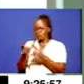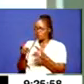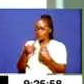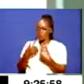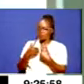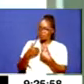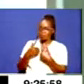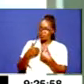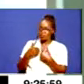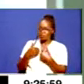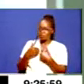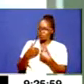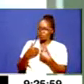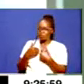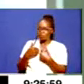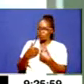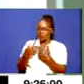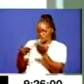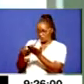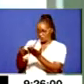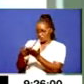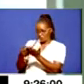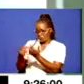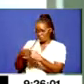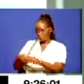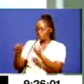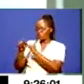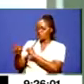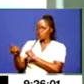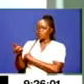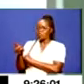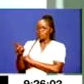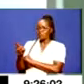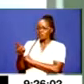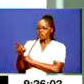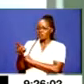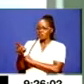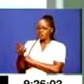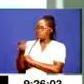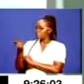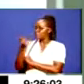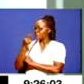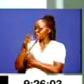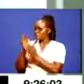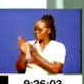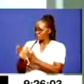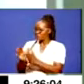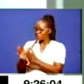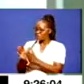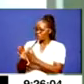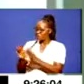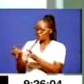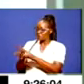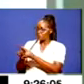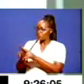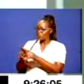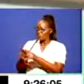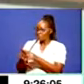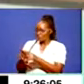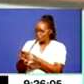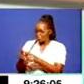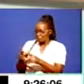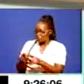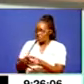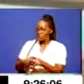have this technology that enables you to treat the patient, because they can also react like any other human being. Yeah. And